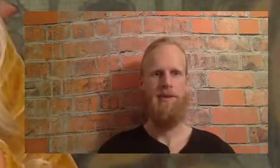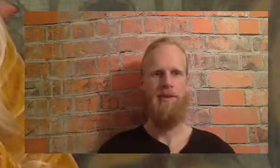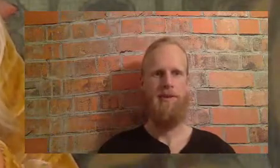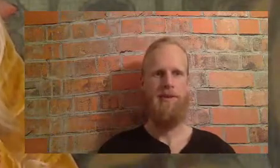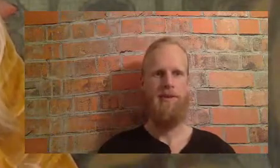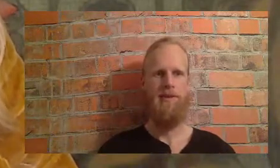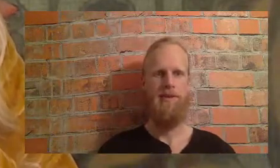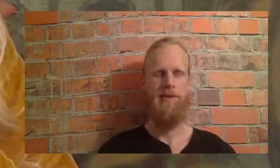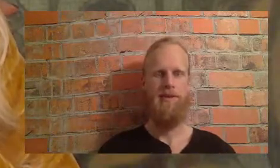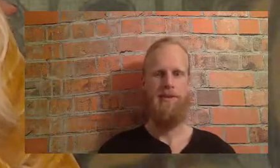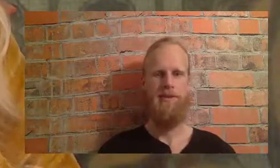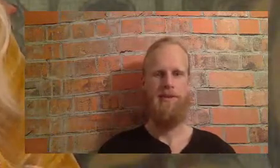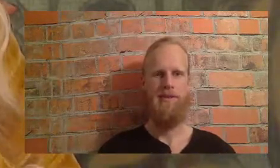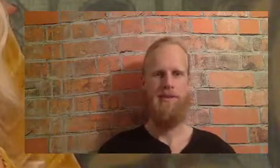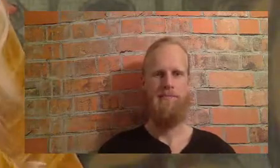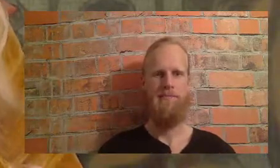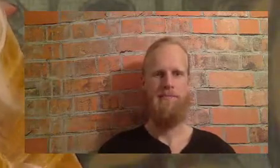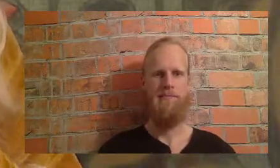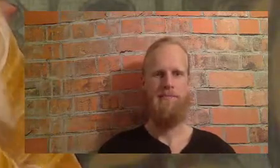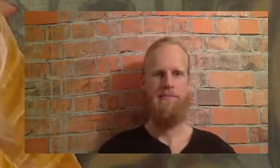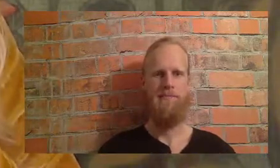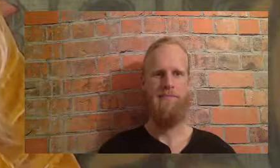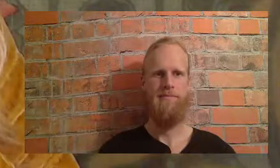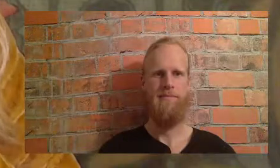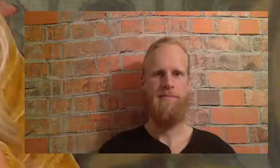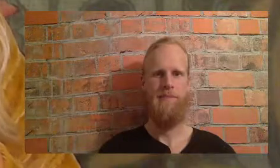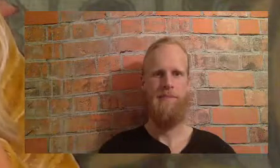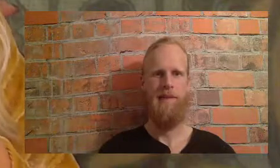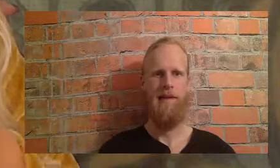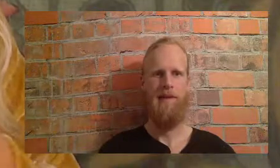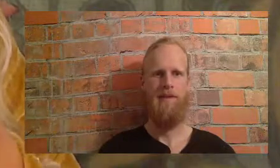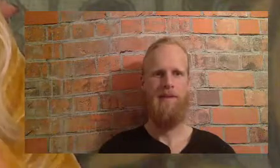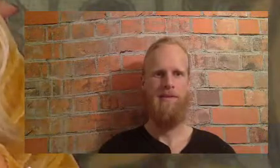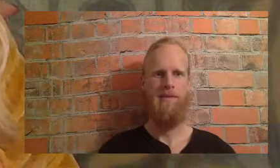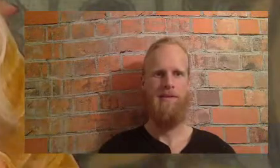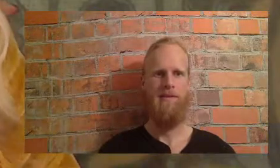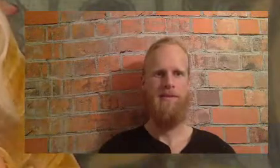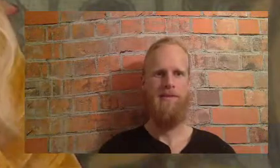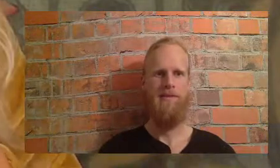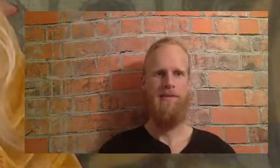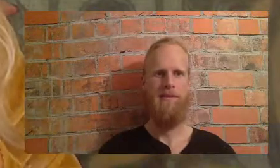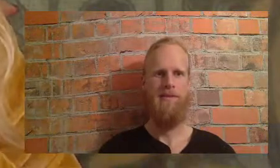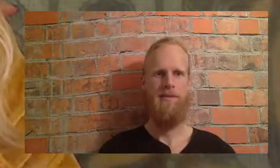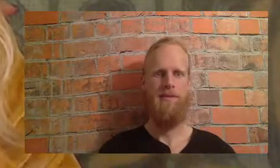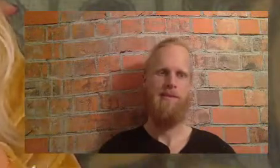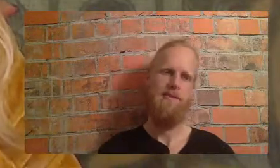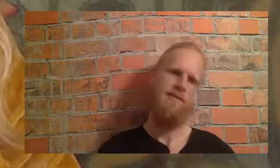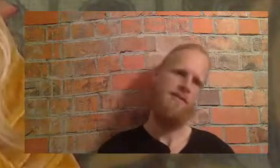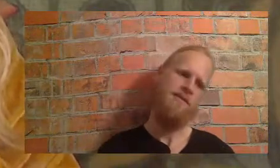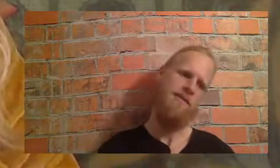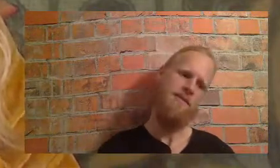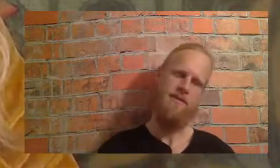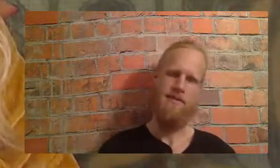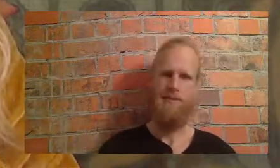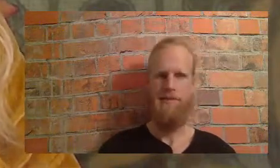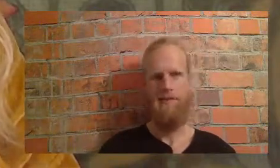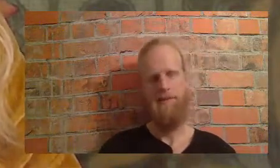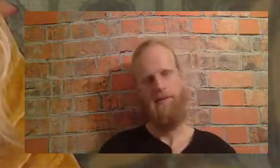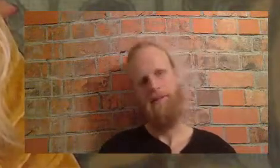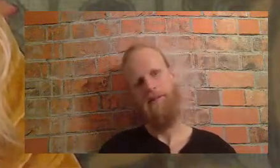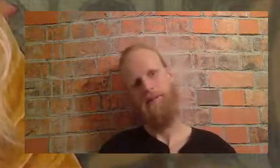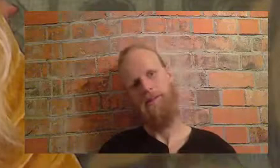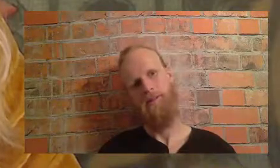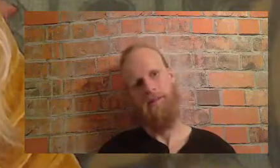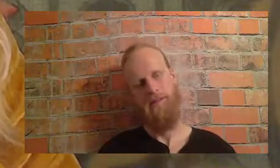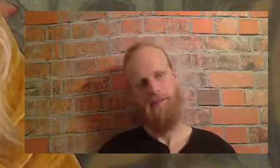same. So let's talk about that for a second. Sometimes something has been this way for so long that it